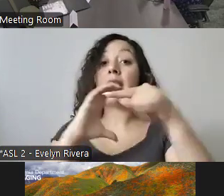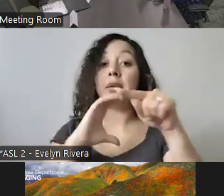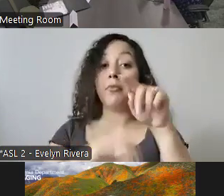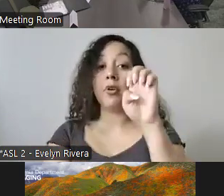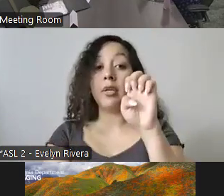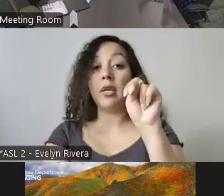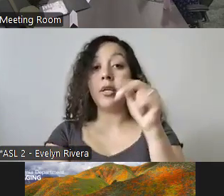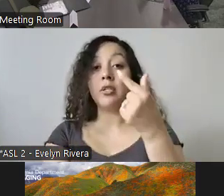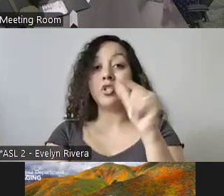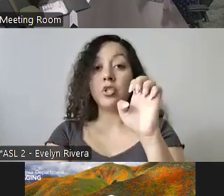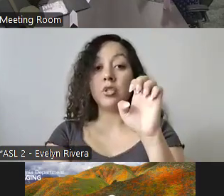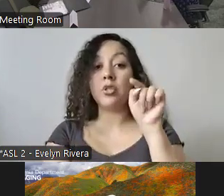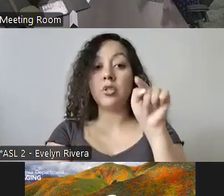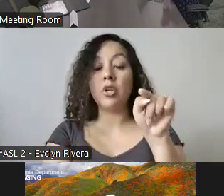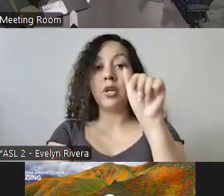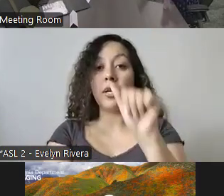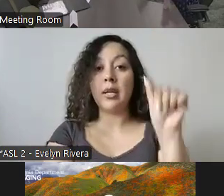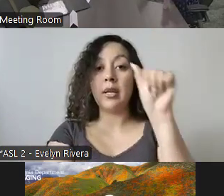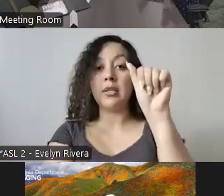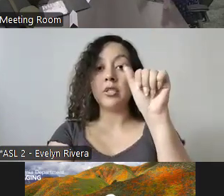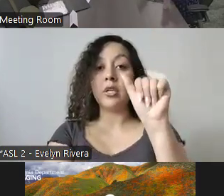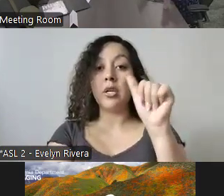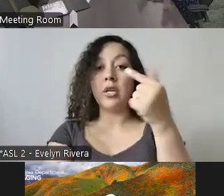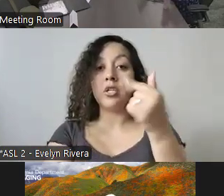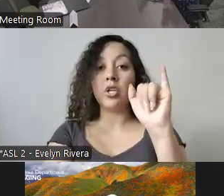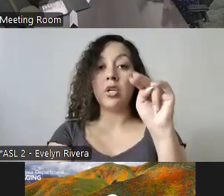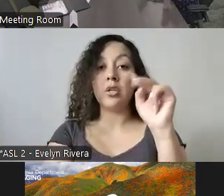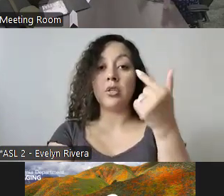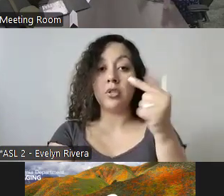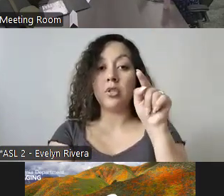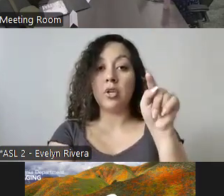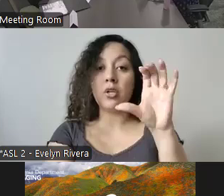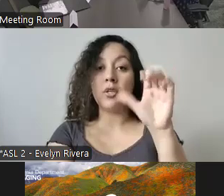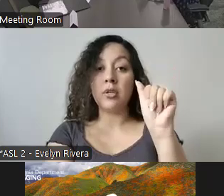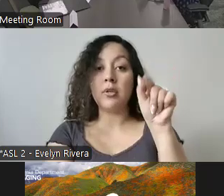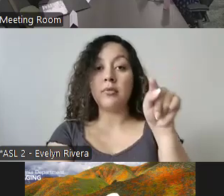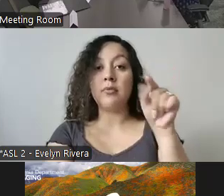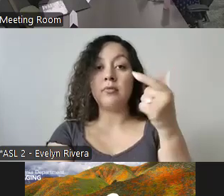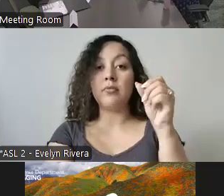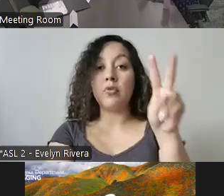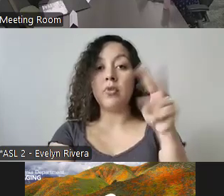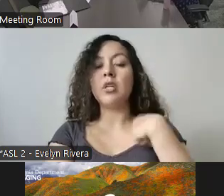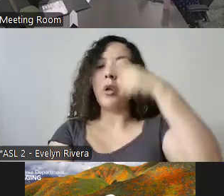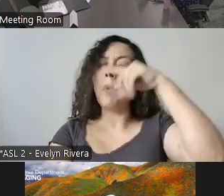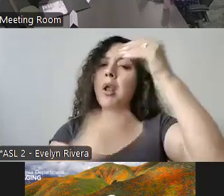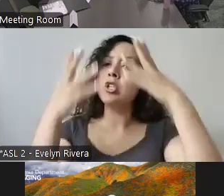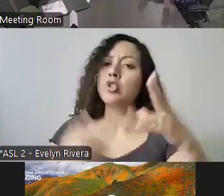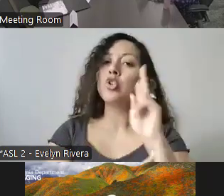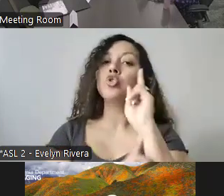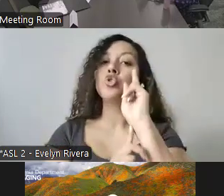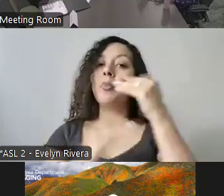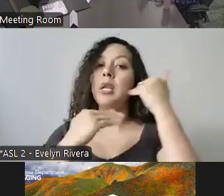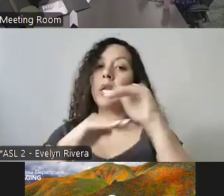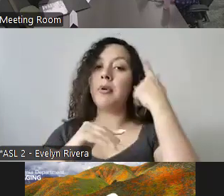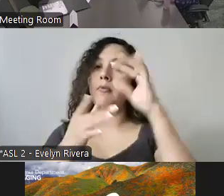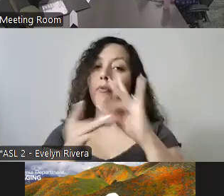engage@aging.ca.gov. Do note that we are limiting comments to 2 minutes each so that we have time for everyone. So we appreciate you